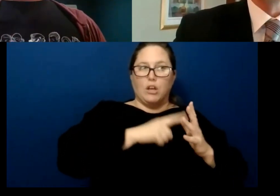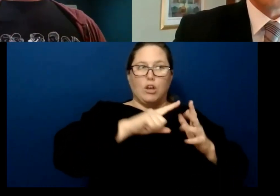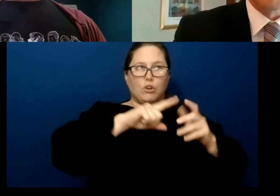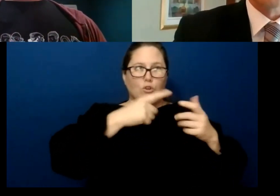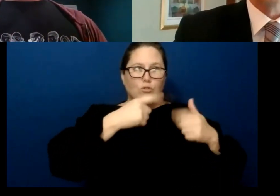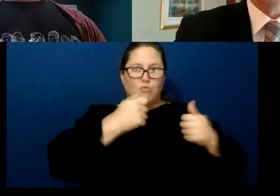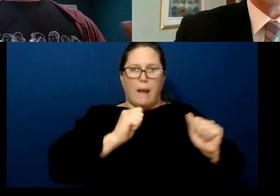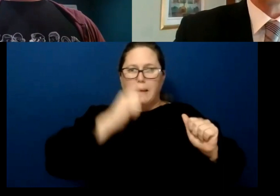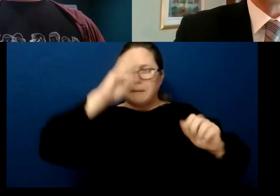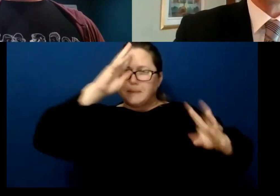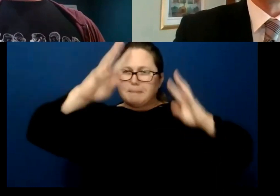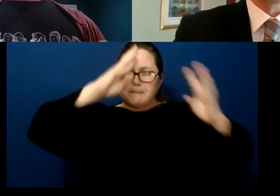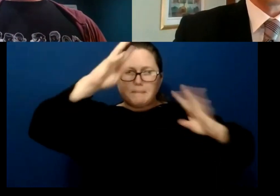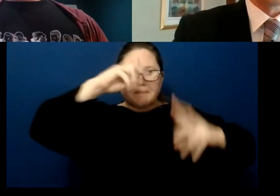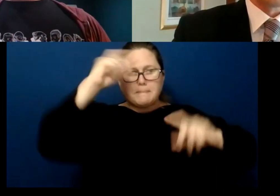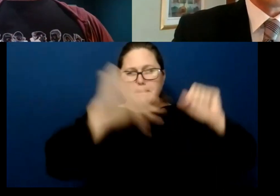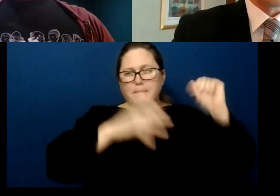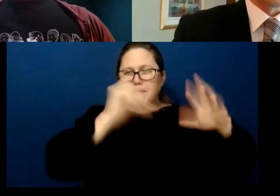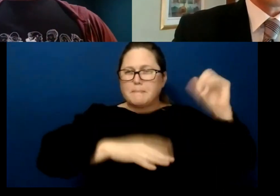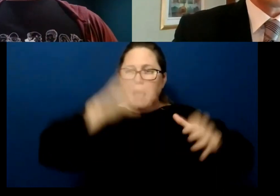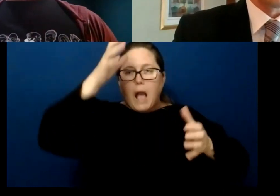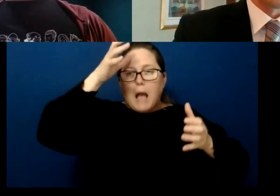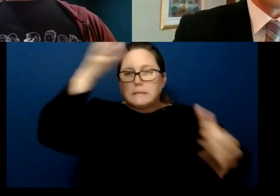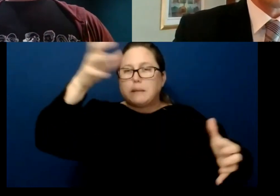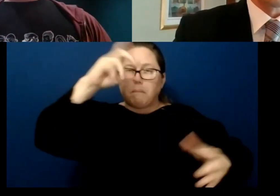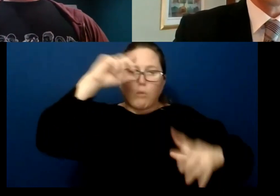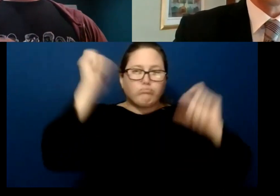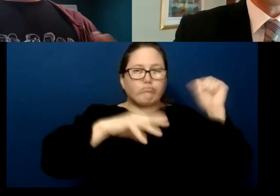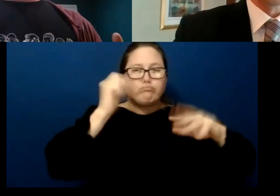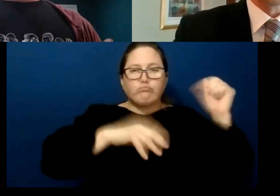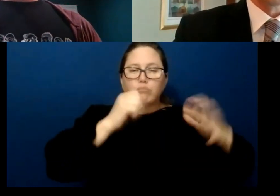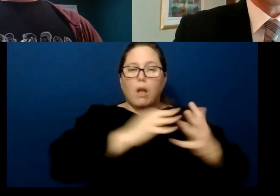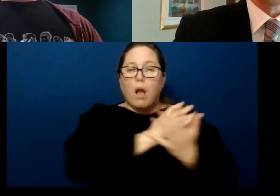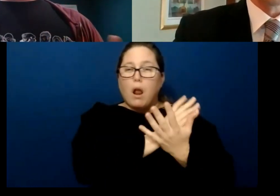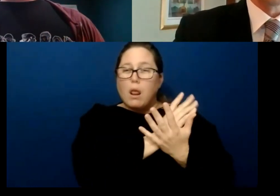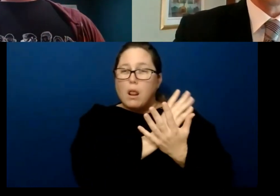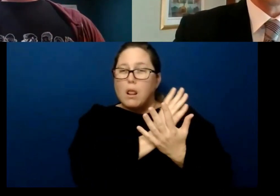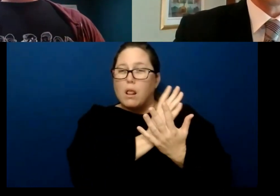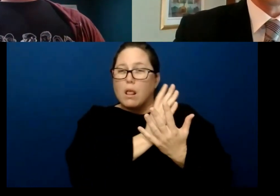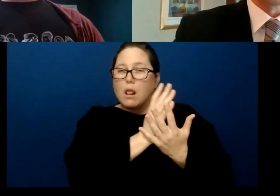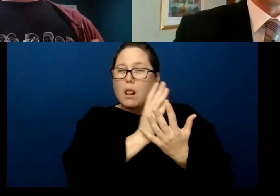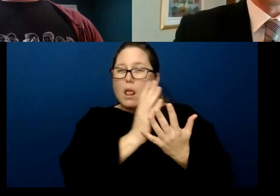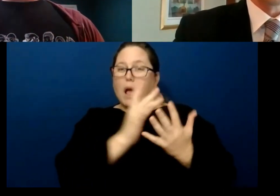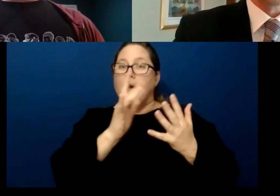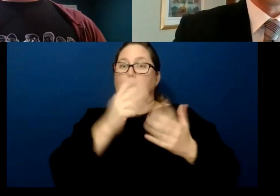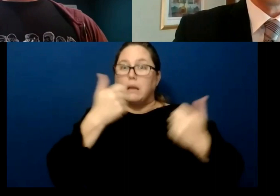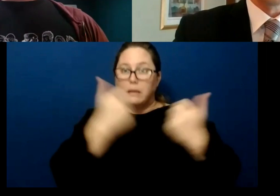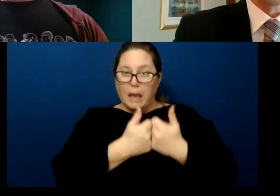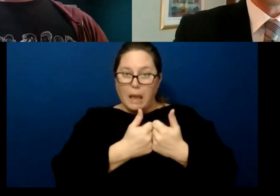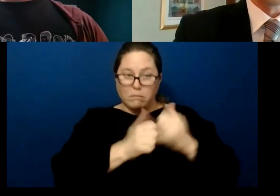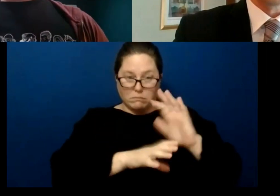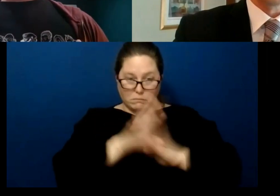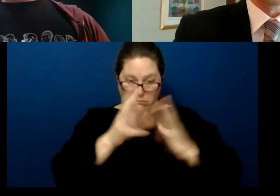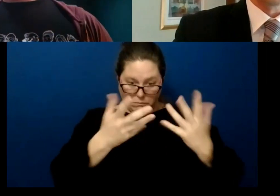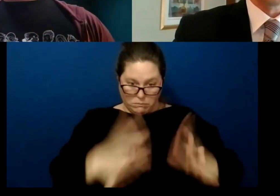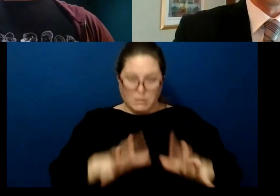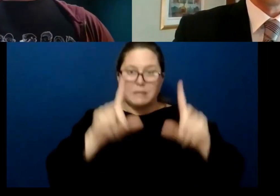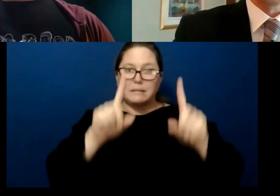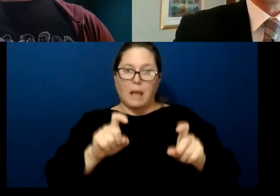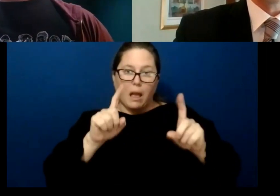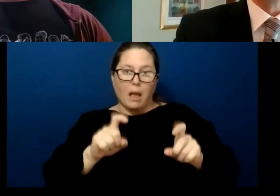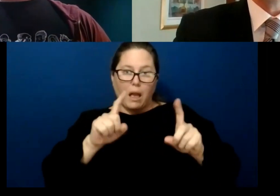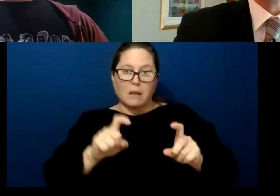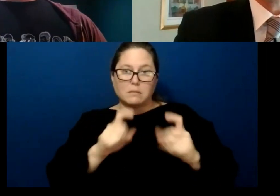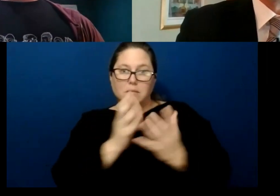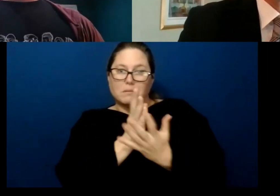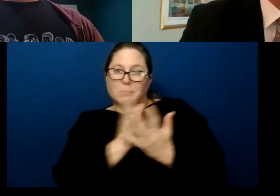just words on paper and some pictures, all the way through to when we have a game that we're testing to see if people like it before we release it. And then